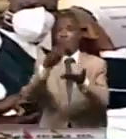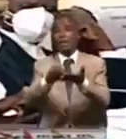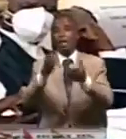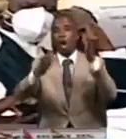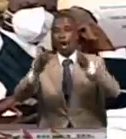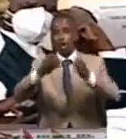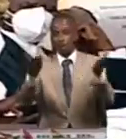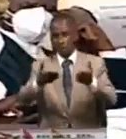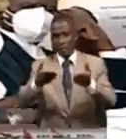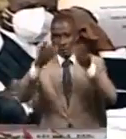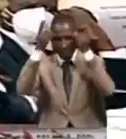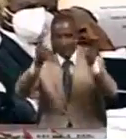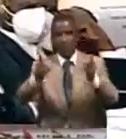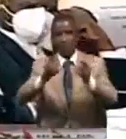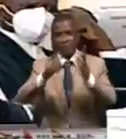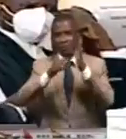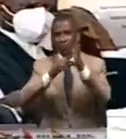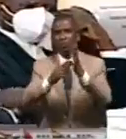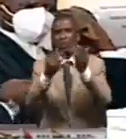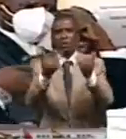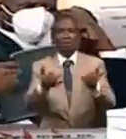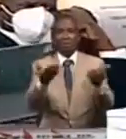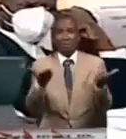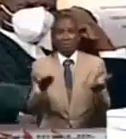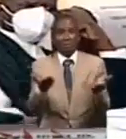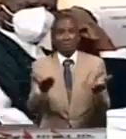petition to be determined. And therefore, my Lord,